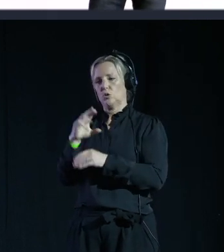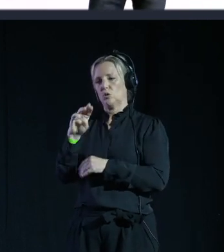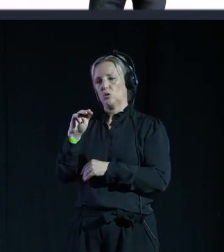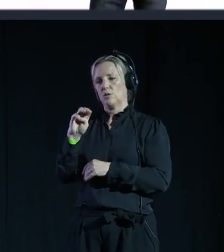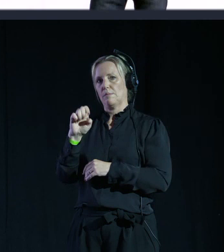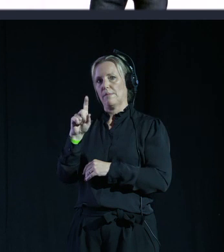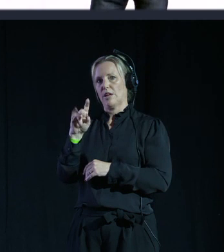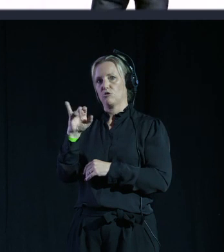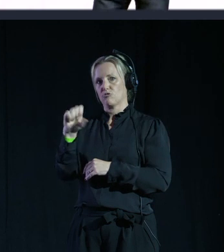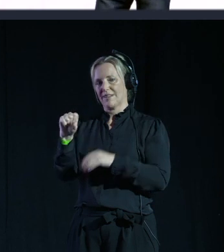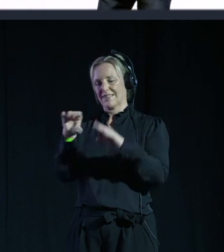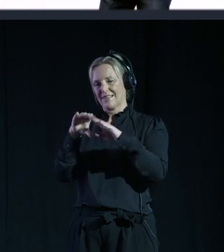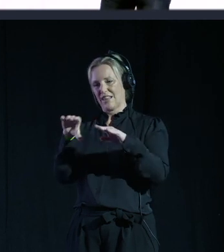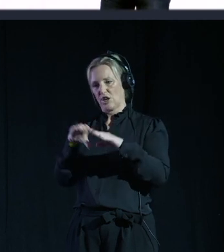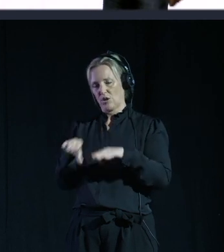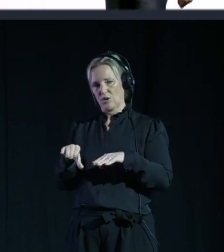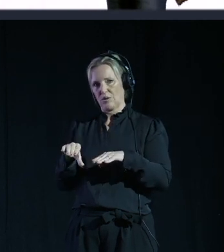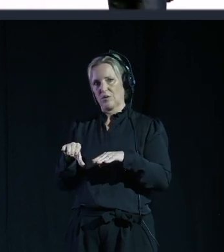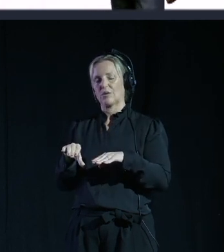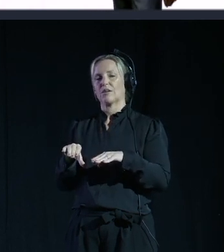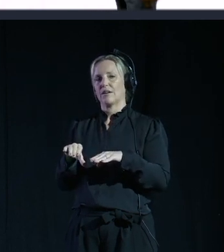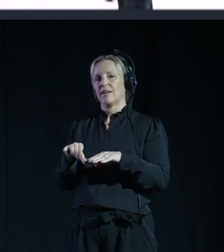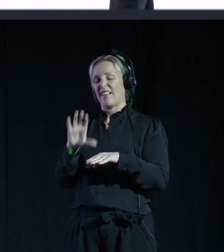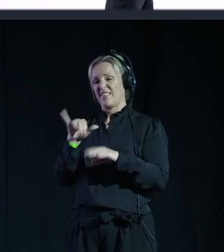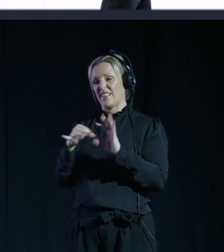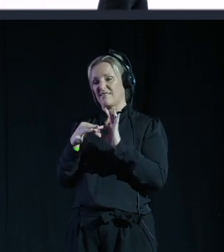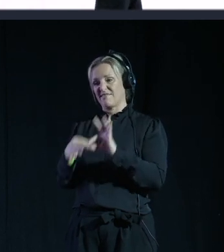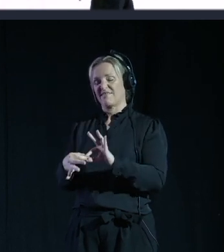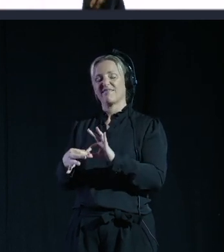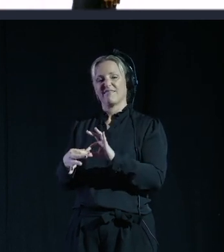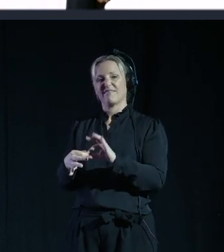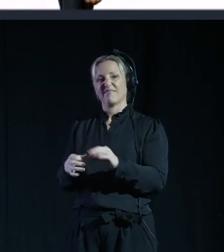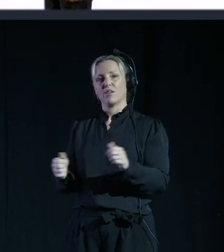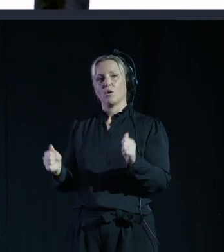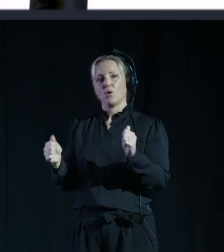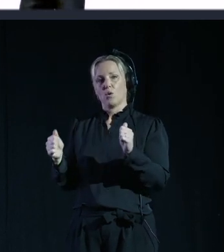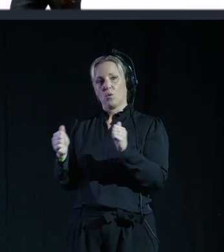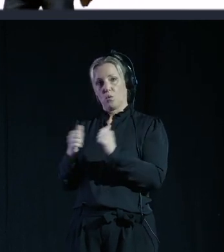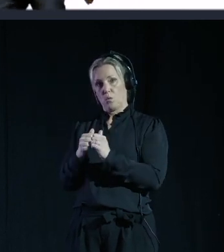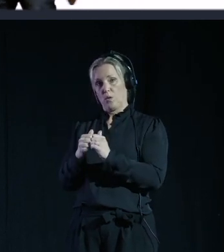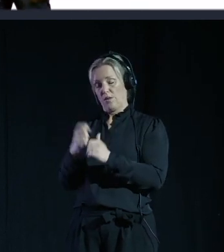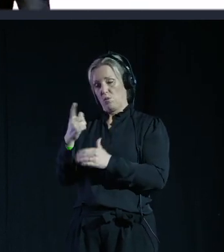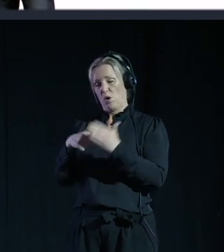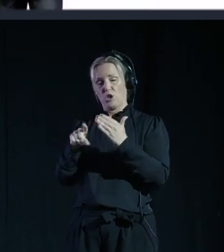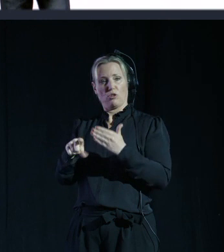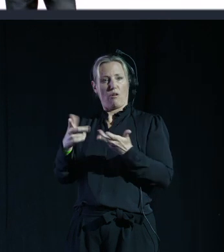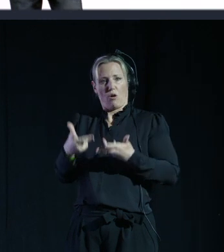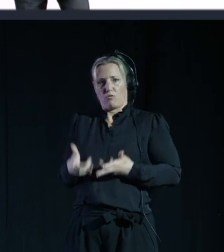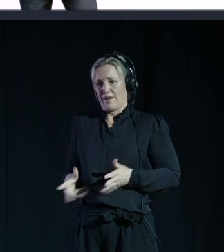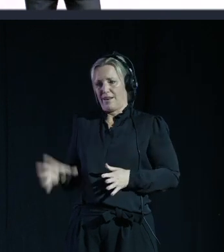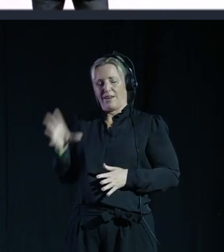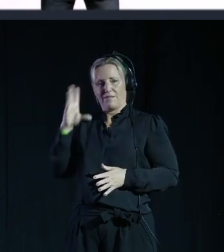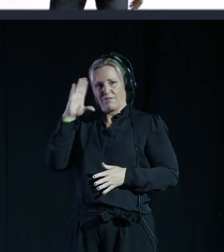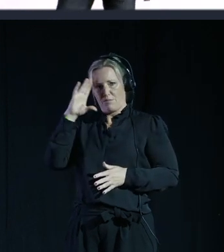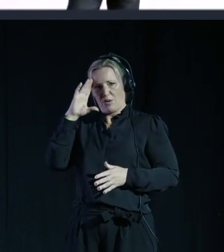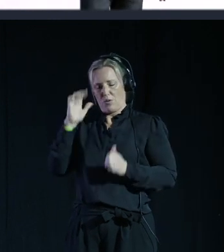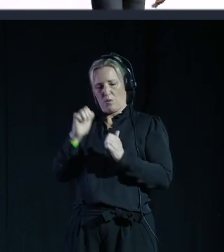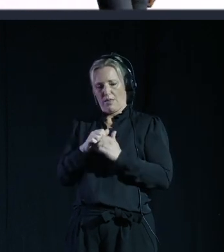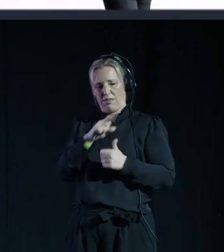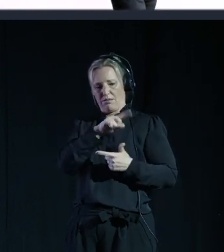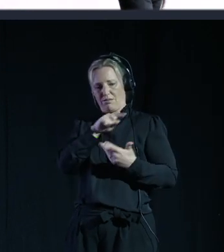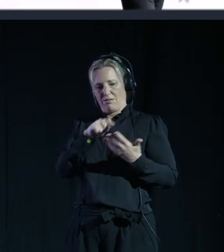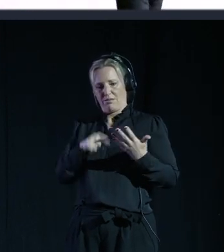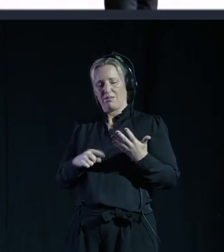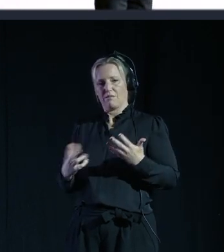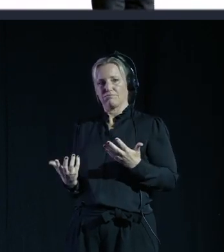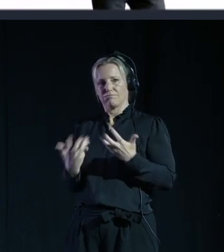and use some of the work that you have there directly right in the interfaces that you're used to using. So there's a lot more